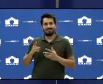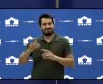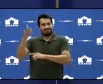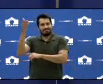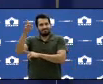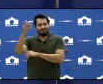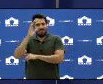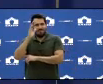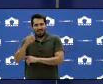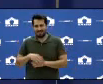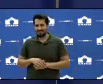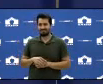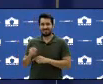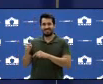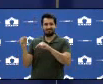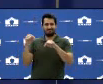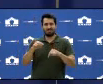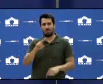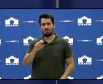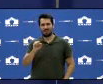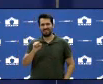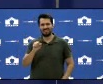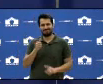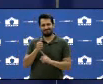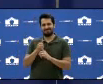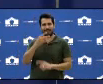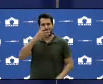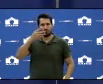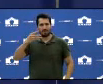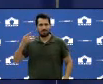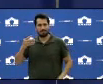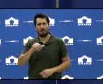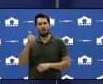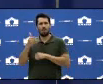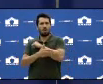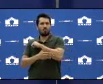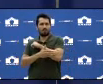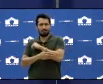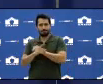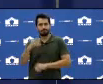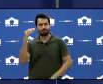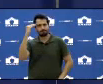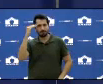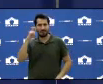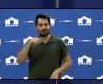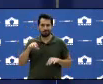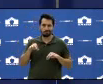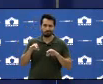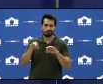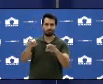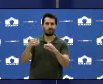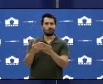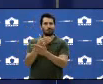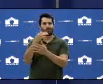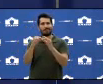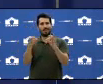but you know, he came to this country as an immigrant, and it knows what it is to learn a new language as